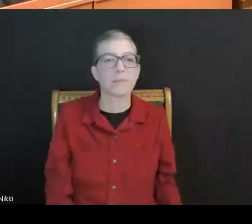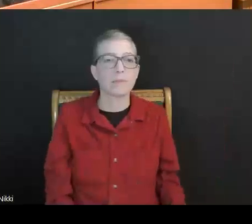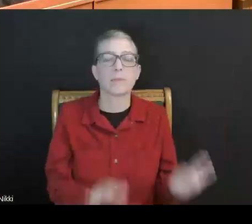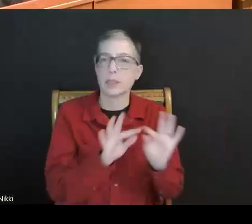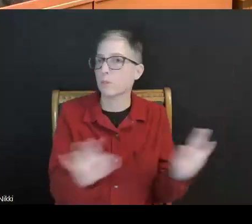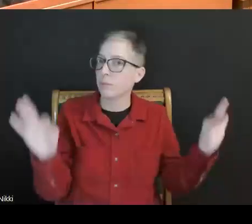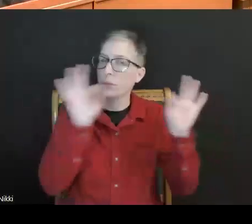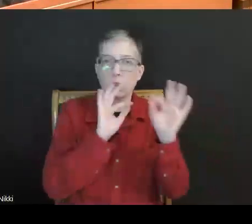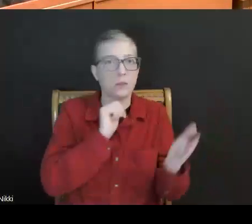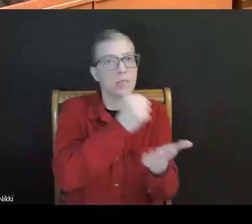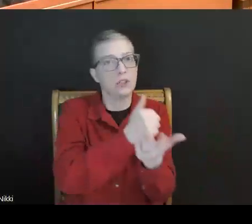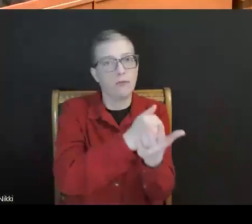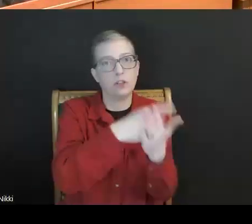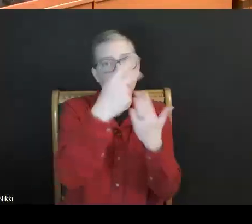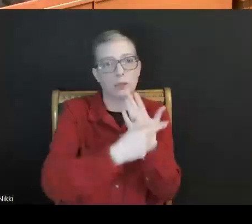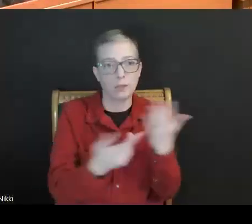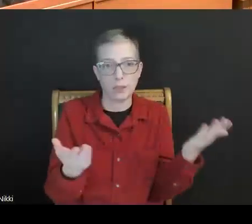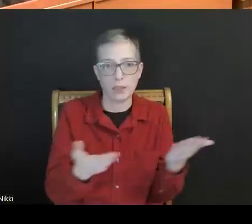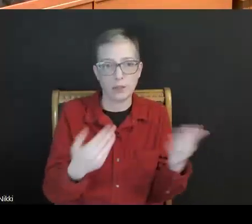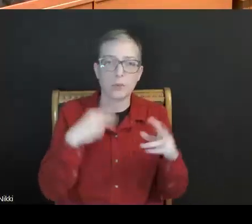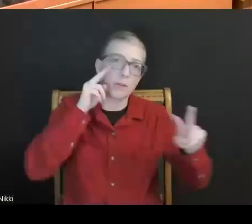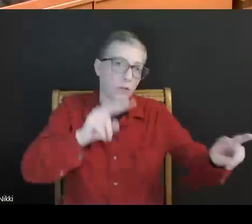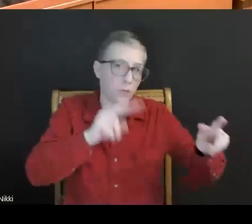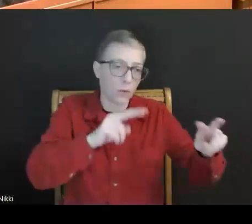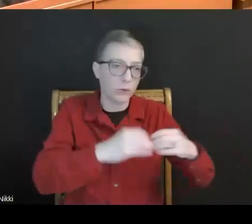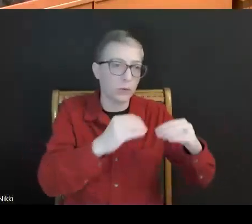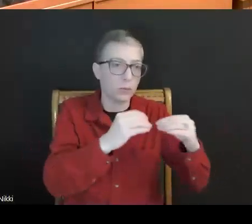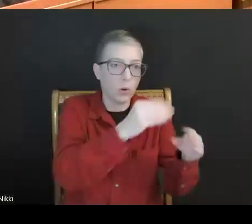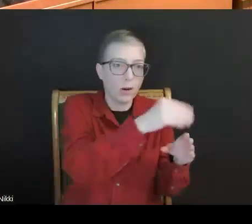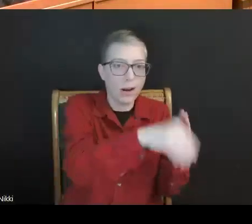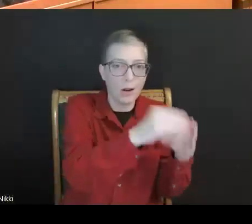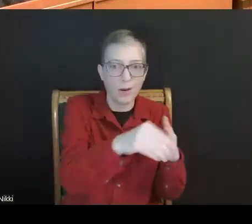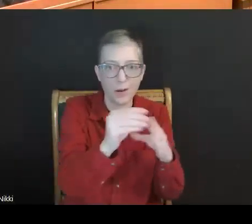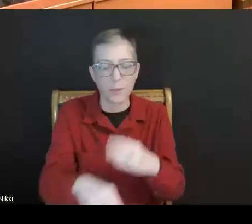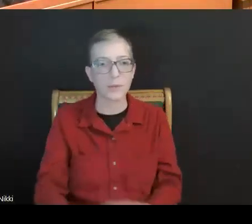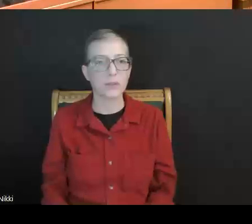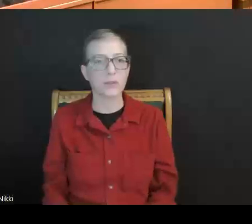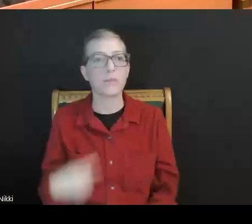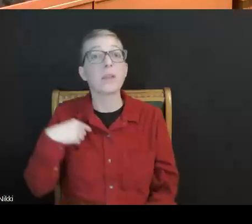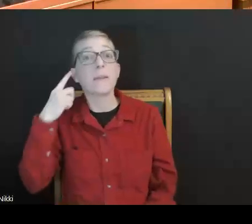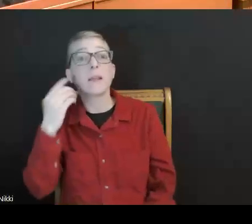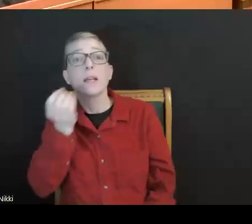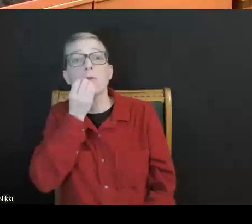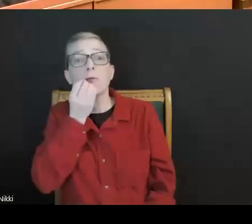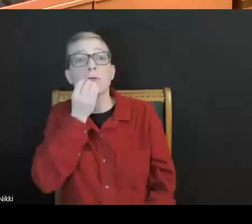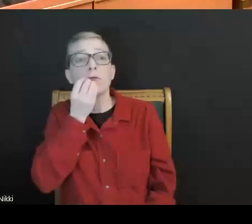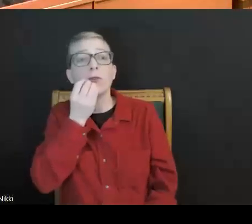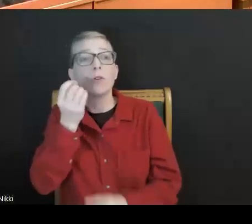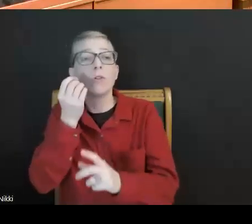intervention here. We look forward for more outcomes, and I think there's food for write-up here. There's